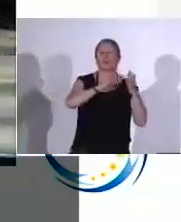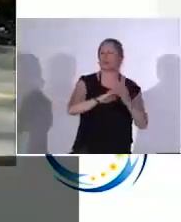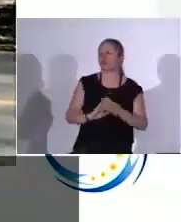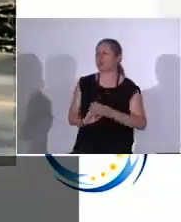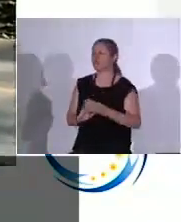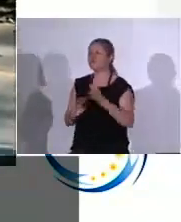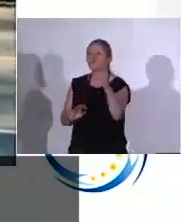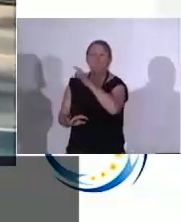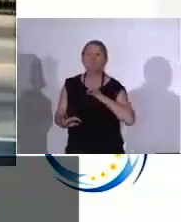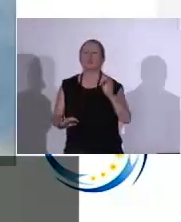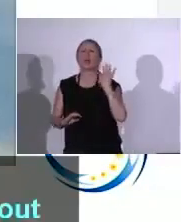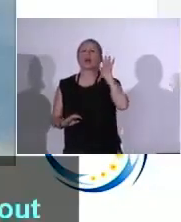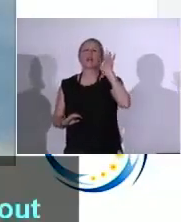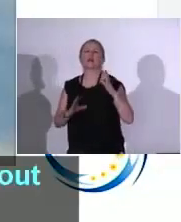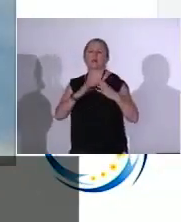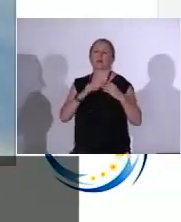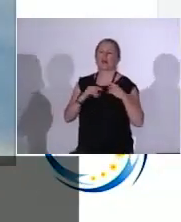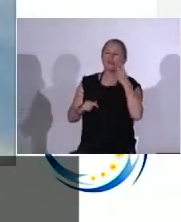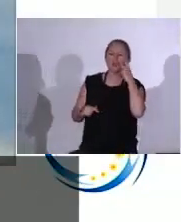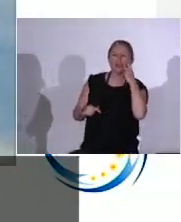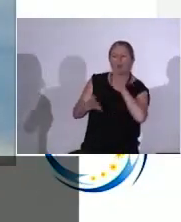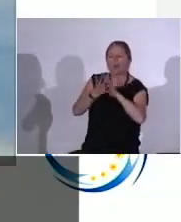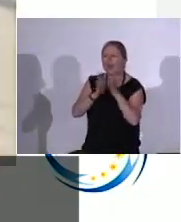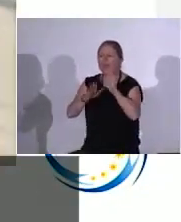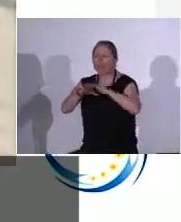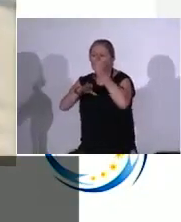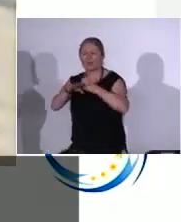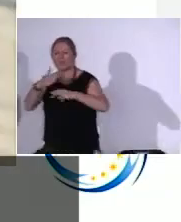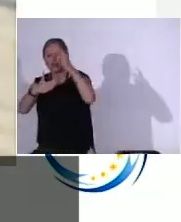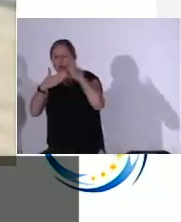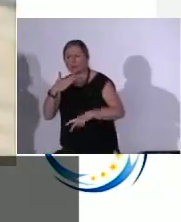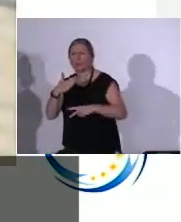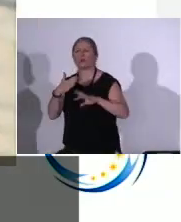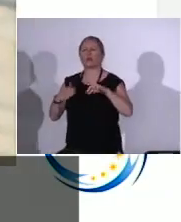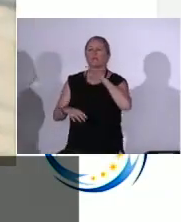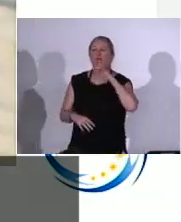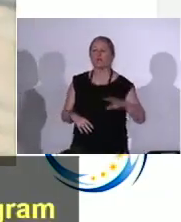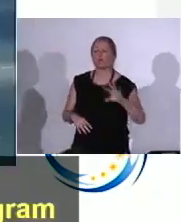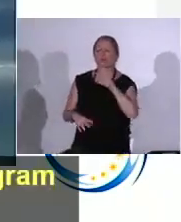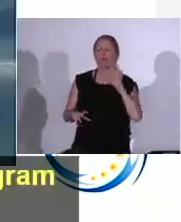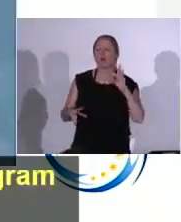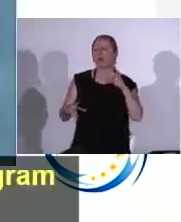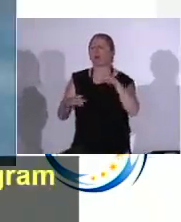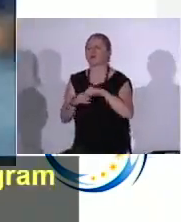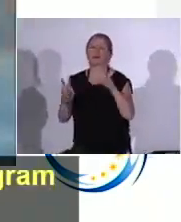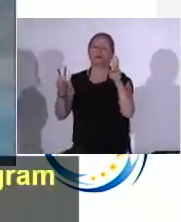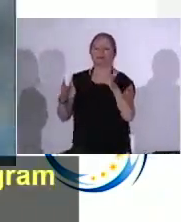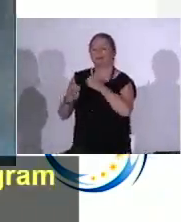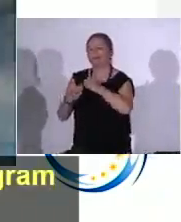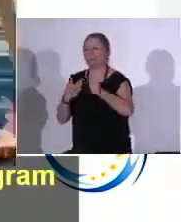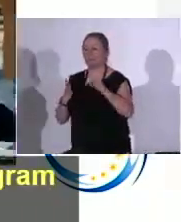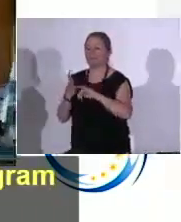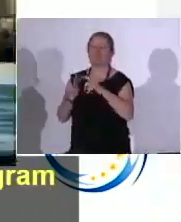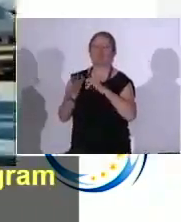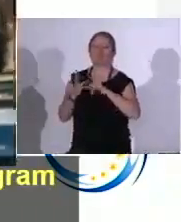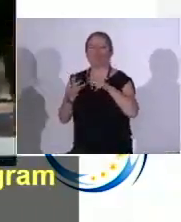there. Because netball's our passion, we looked at how we could develop a program in netball for children who don't necessarily fit into the regular season or the